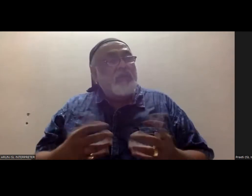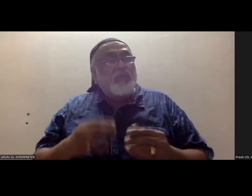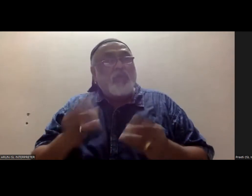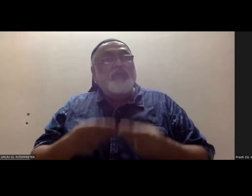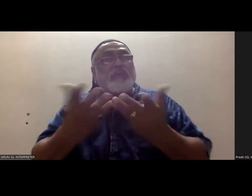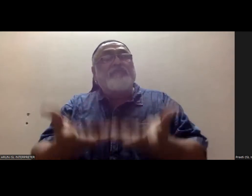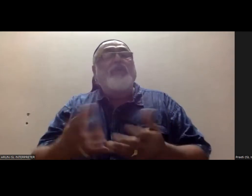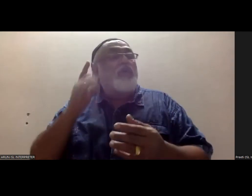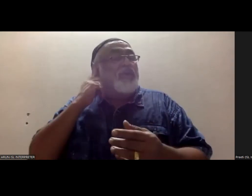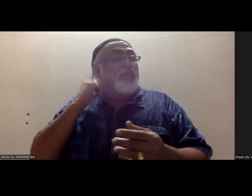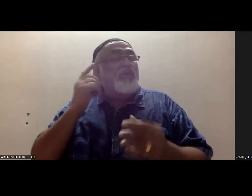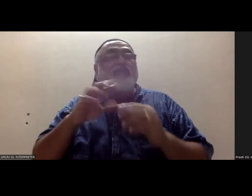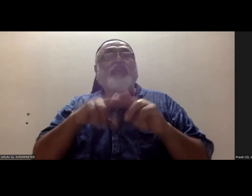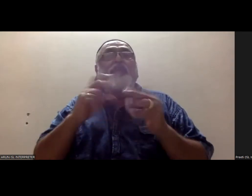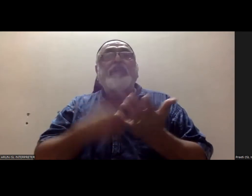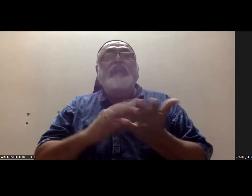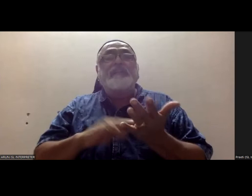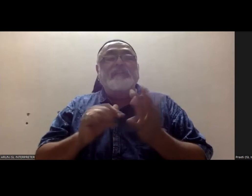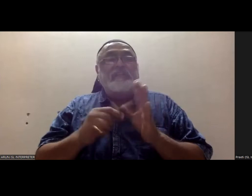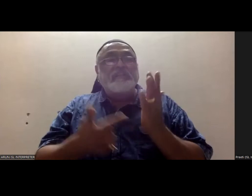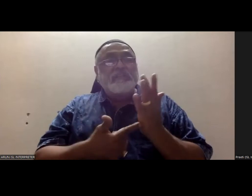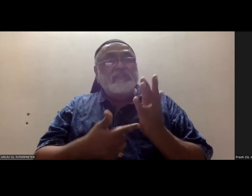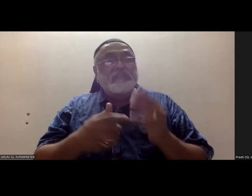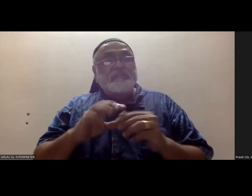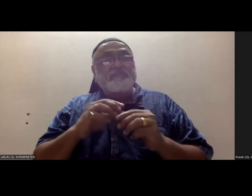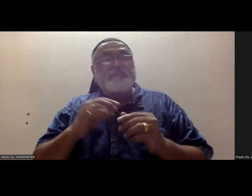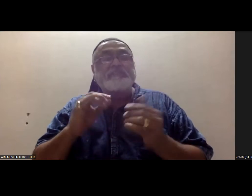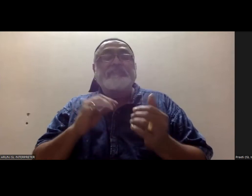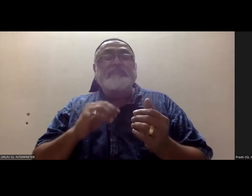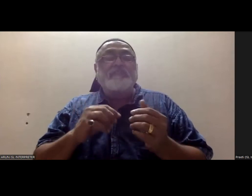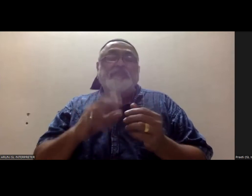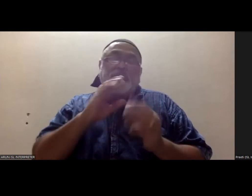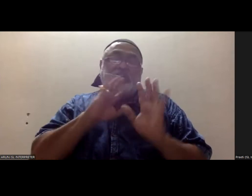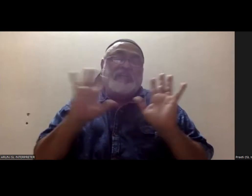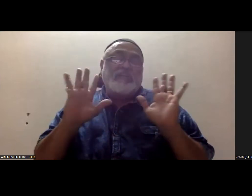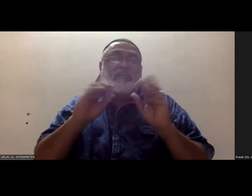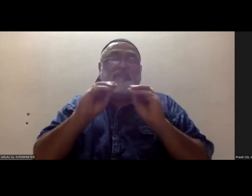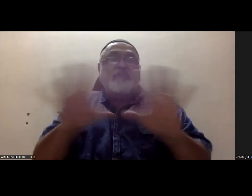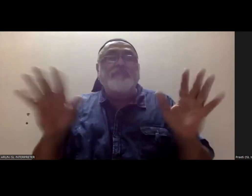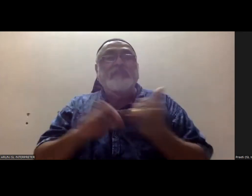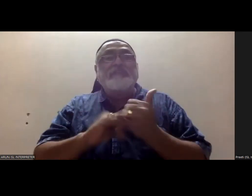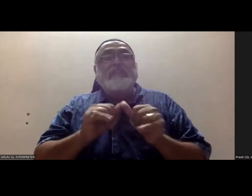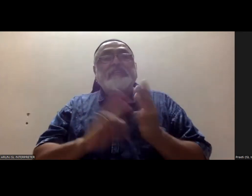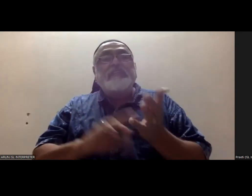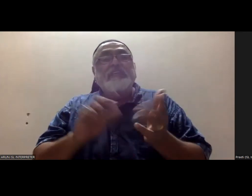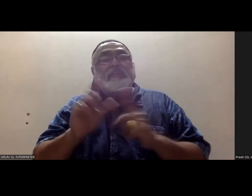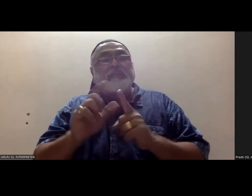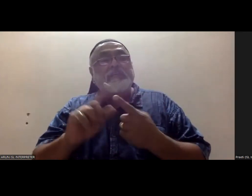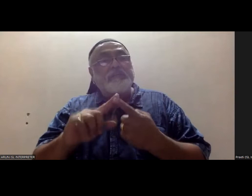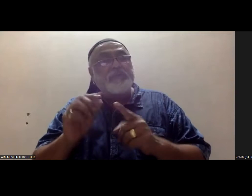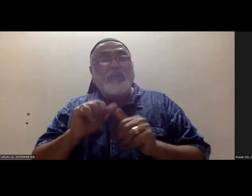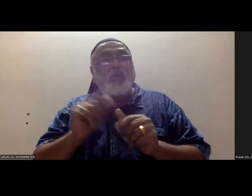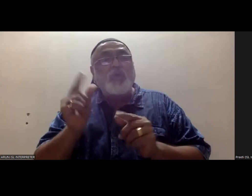audio format. See, Sandeep ji, I'll be honest with you. I don't have a problem accepting your assignment in